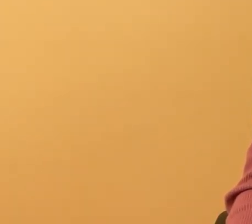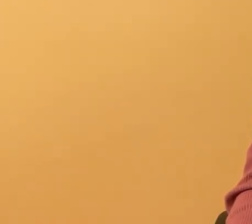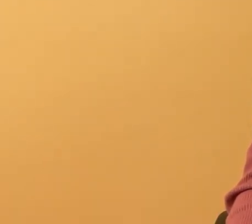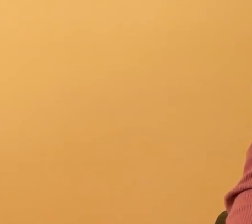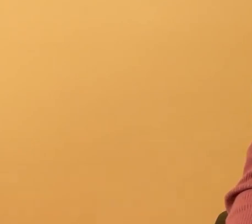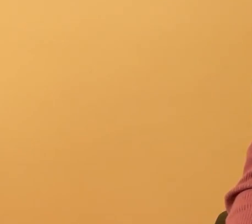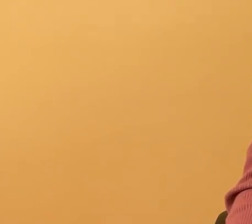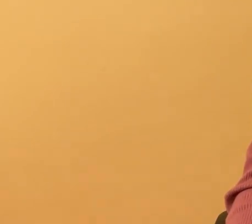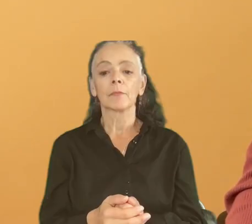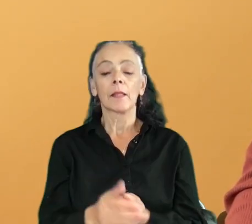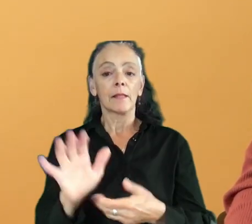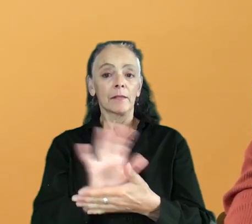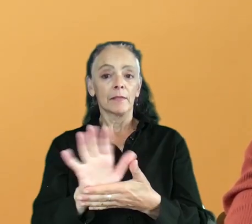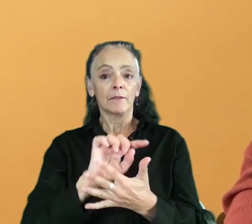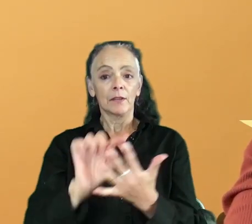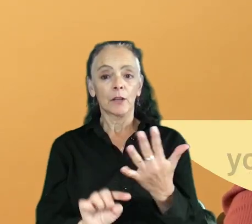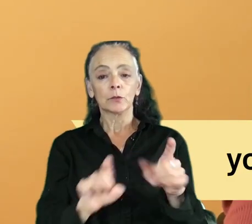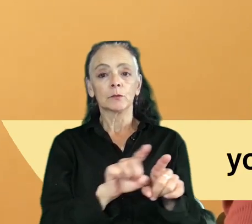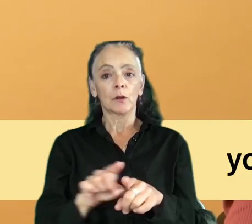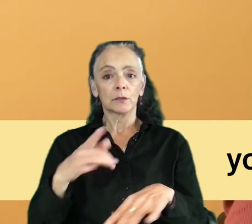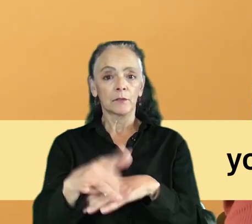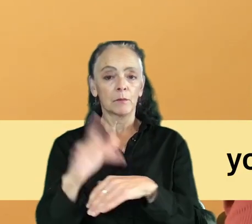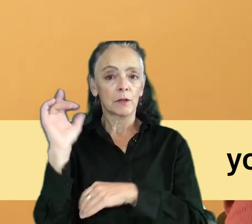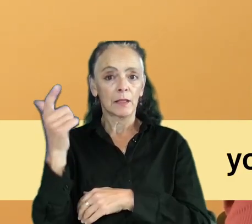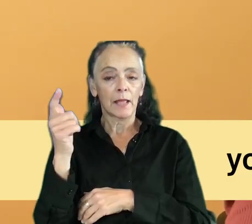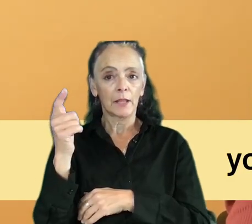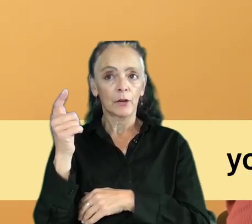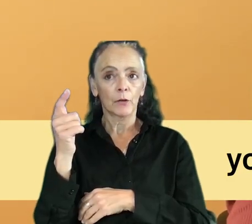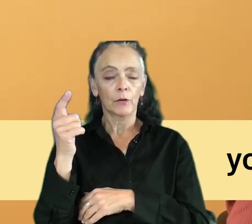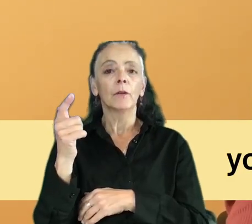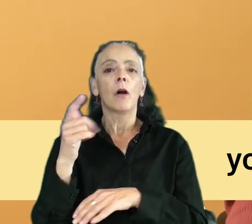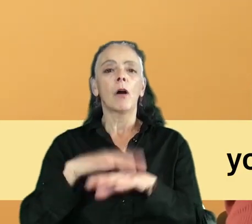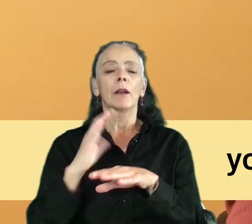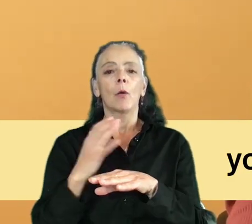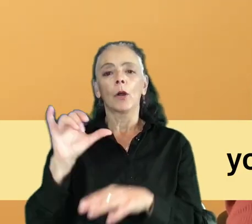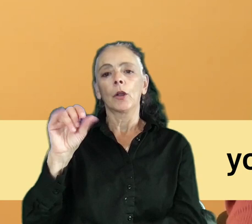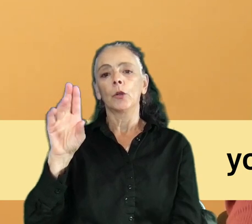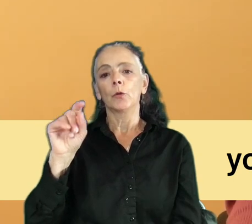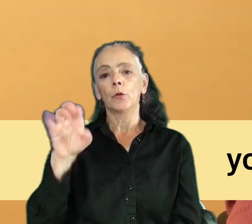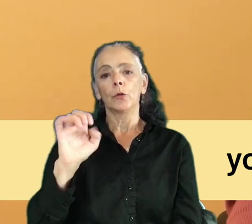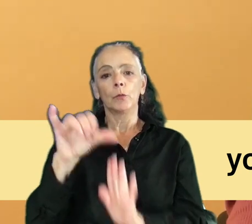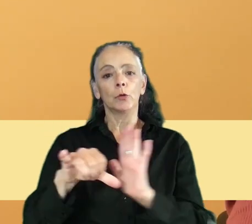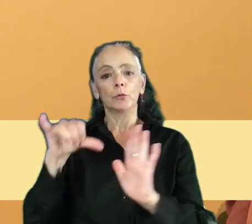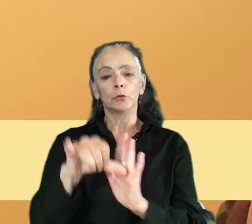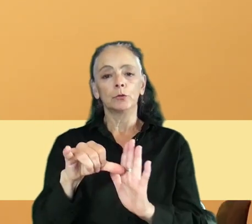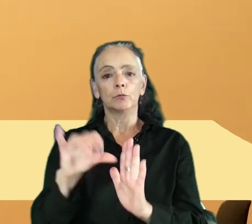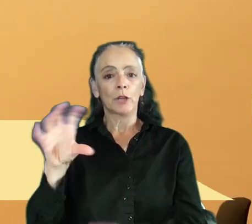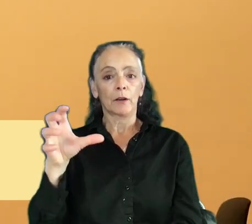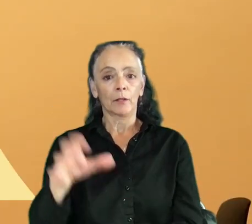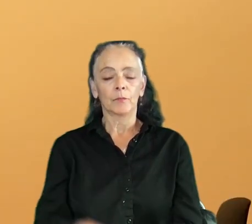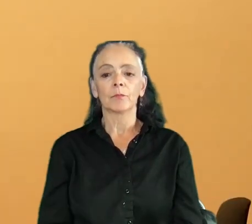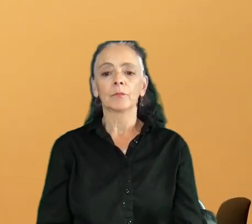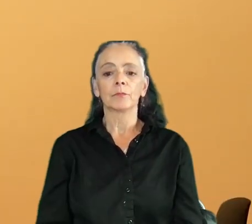tracks the videos will also be available later on our youtube channel the